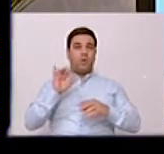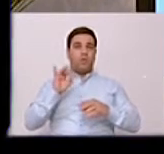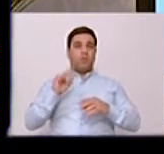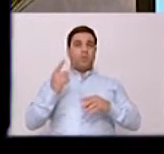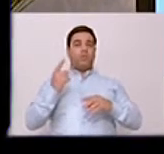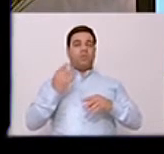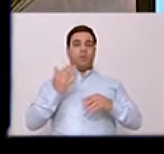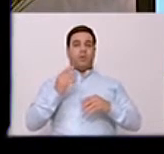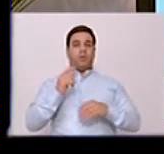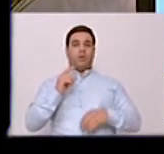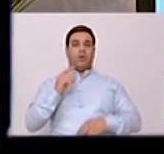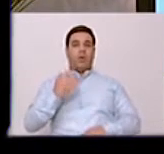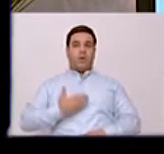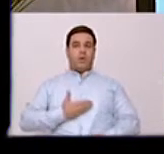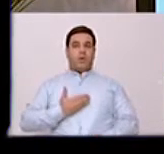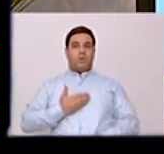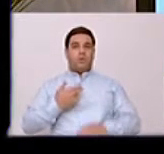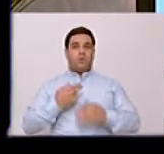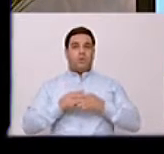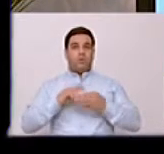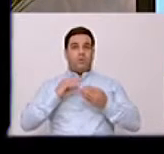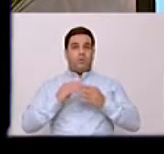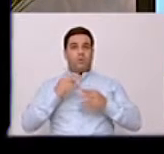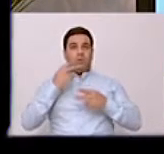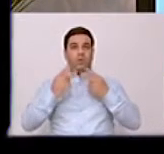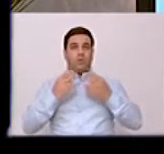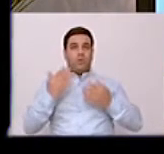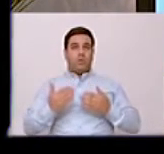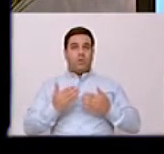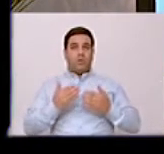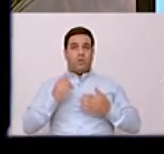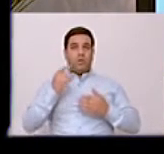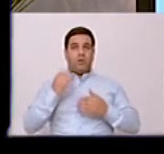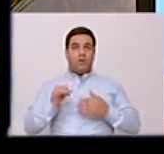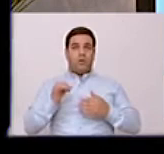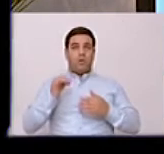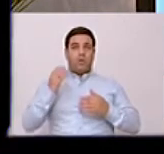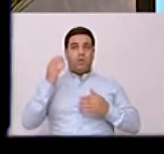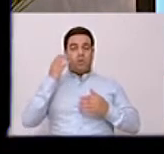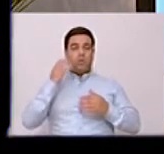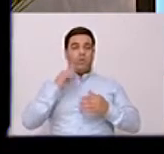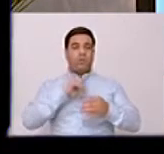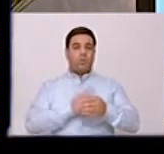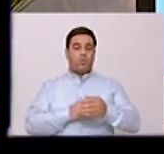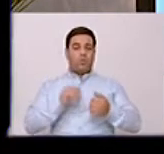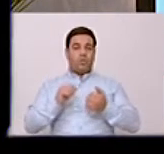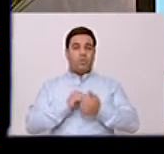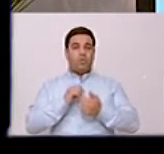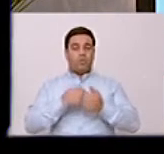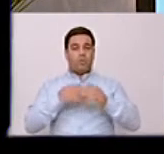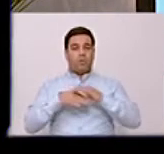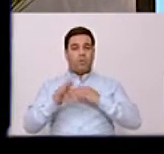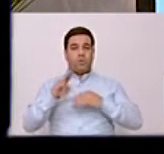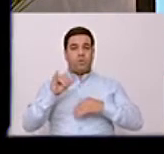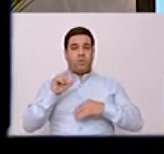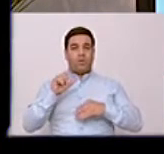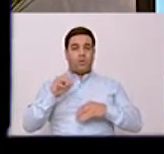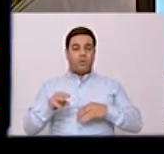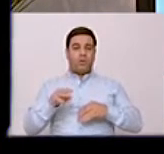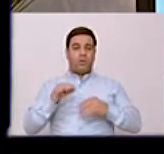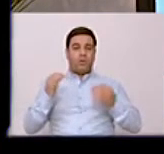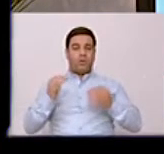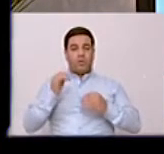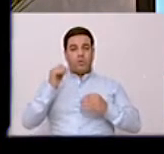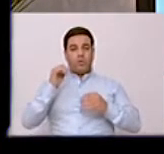biridir. Xayol taxtga qarab shunday deydi: "Ey qora kuch, qurib ketgur taxt. Hech